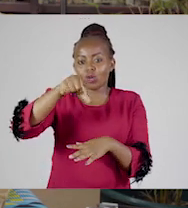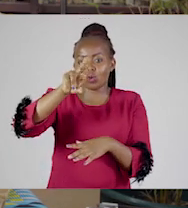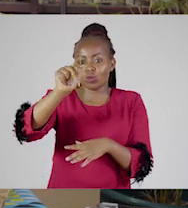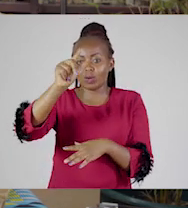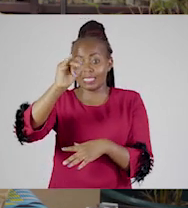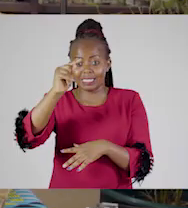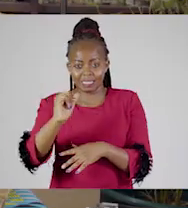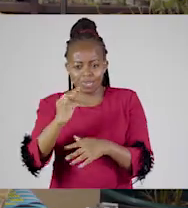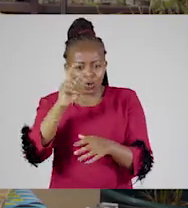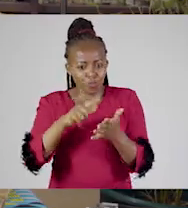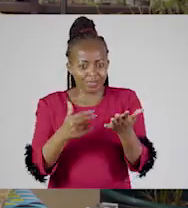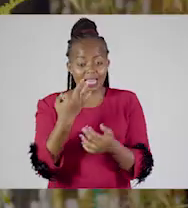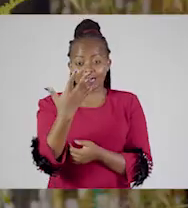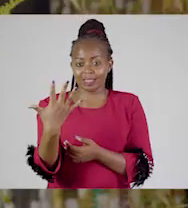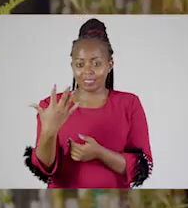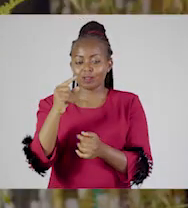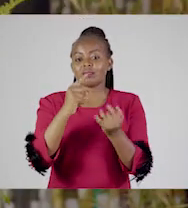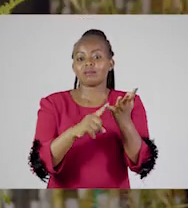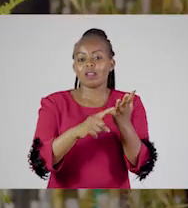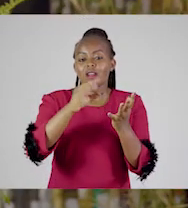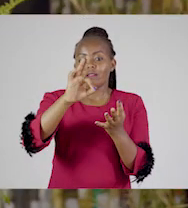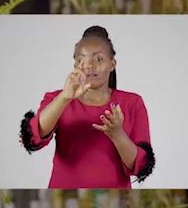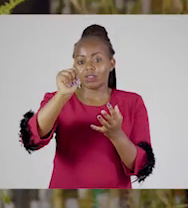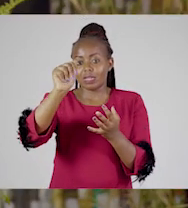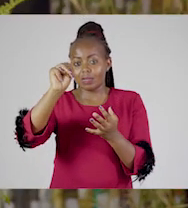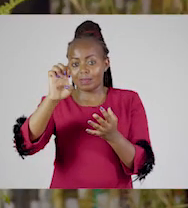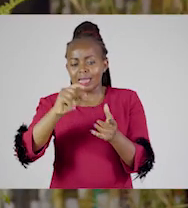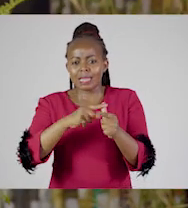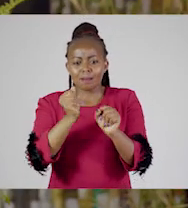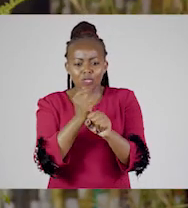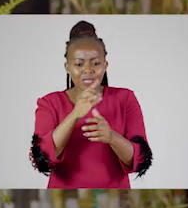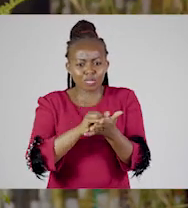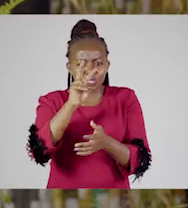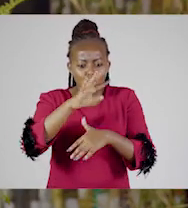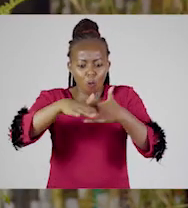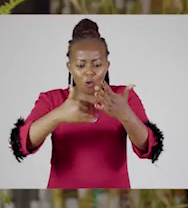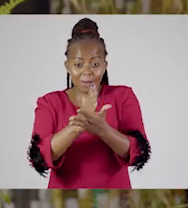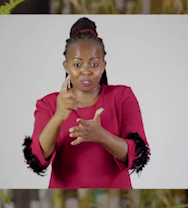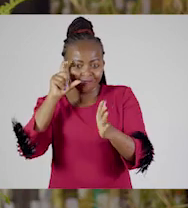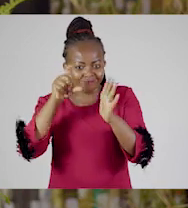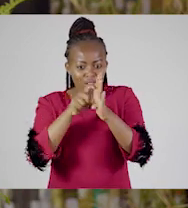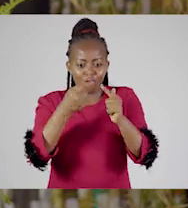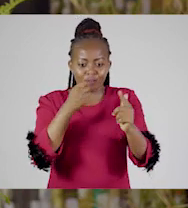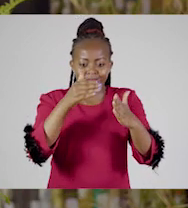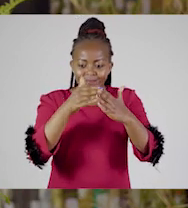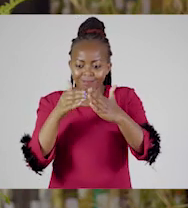We're looking at three things. We're looking at the framing, and we need to ensure that you can see all parts of the photograph from corner to